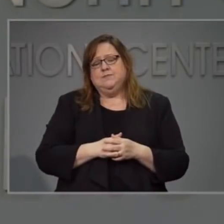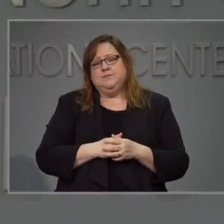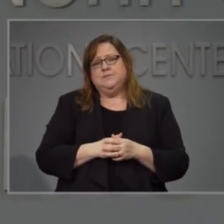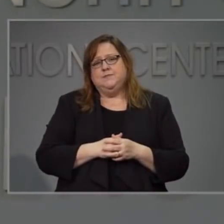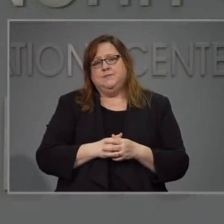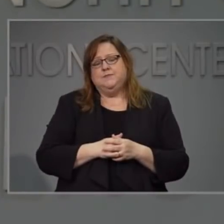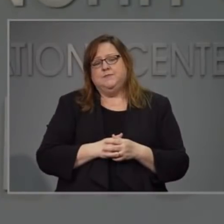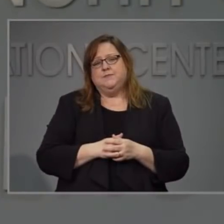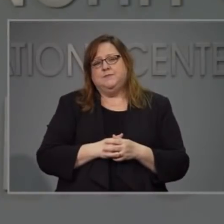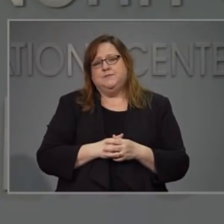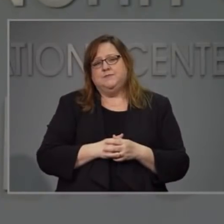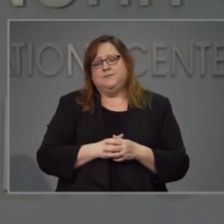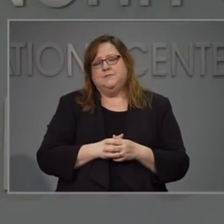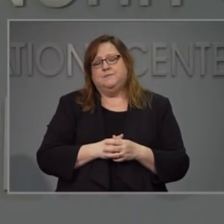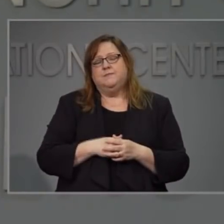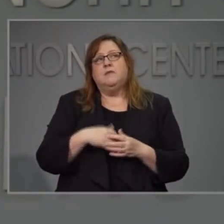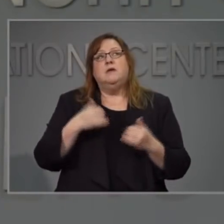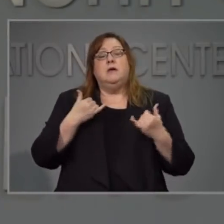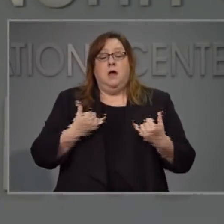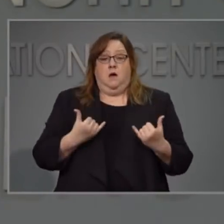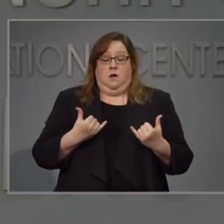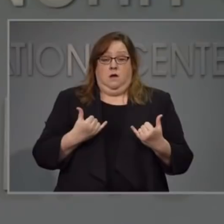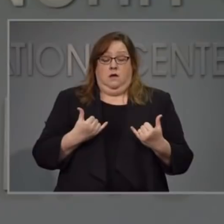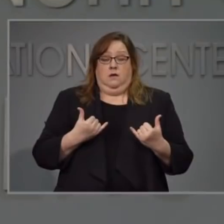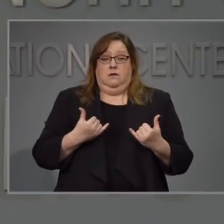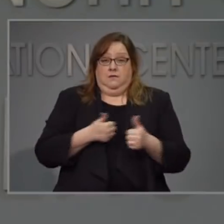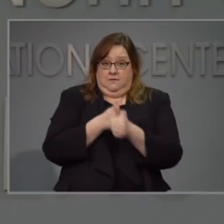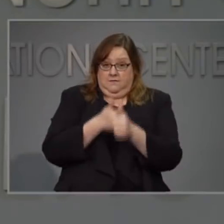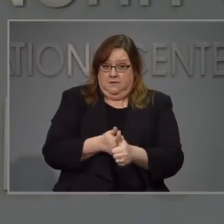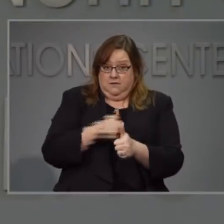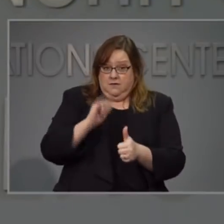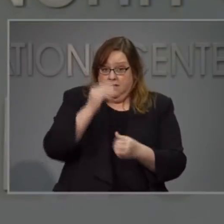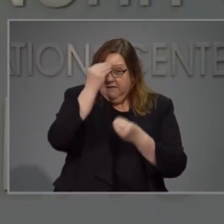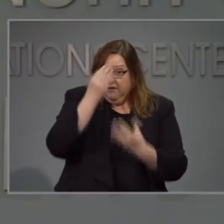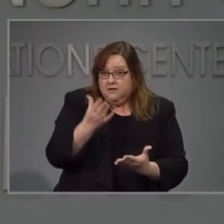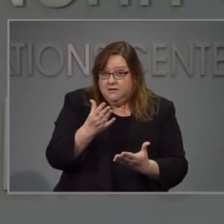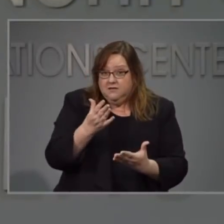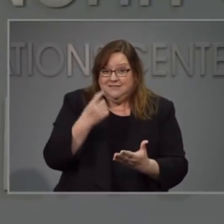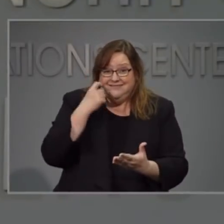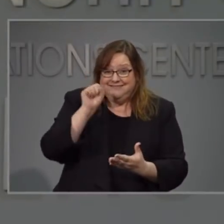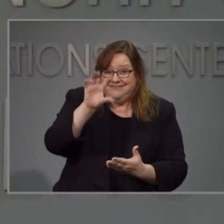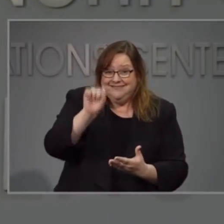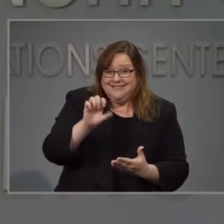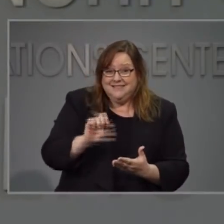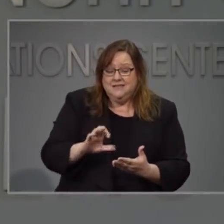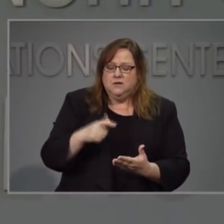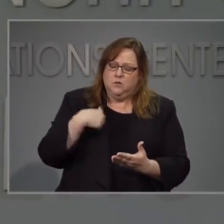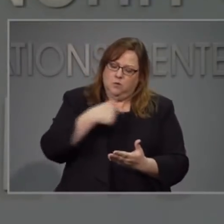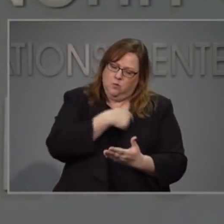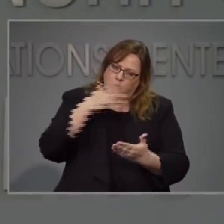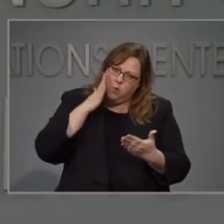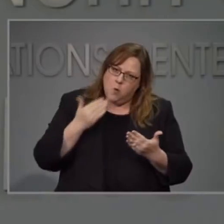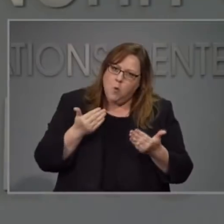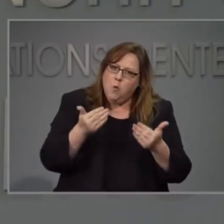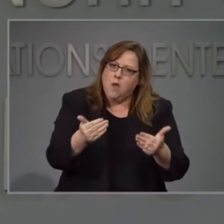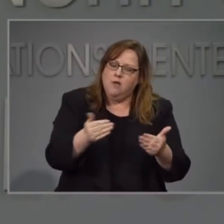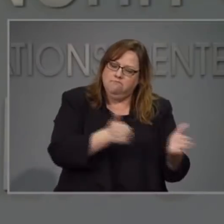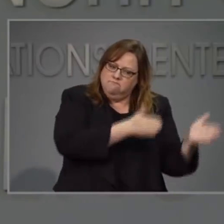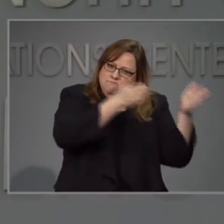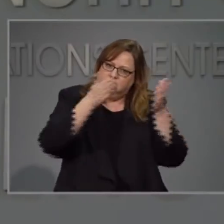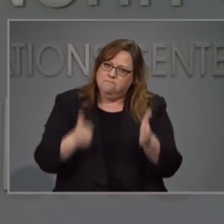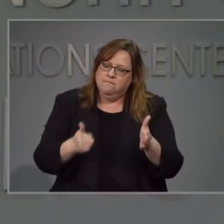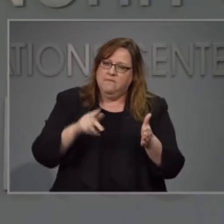because this data shows that we can, North Carolina will move into a safer at home phase 2